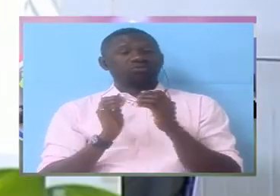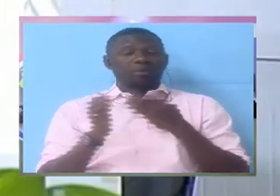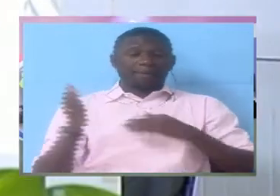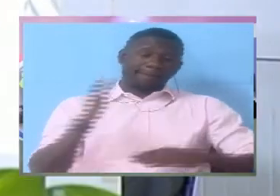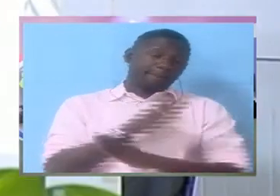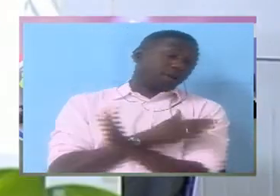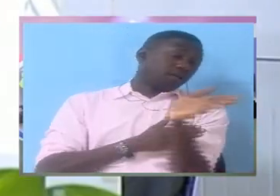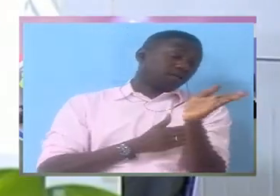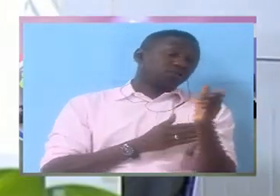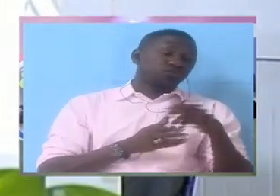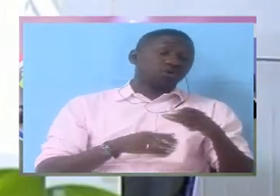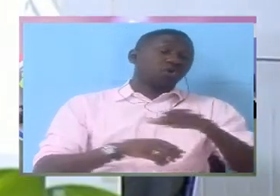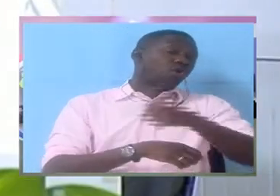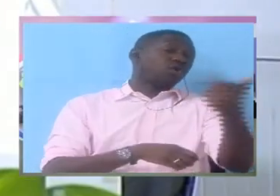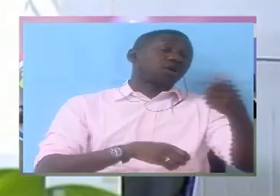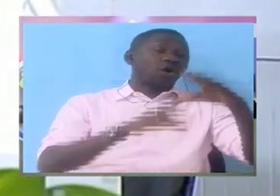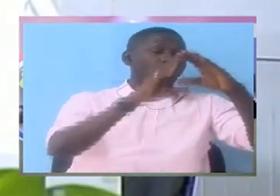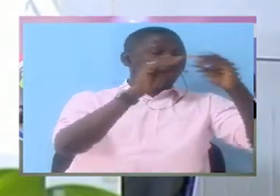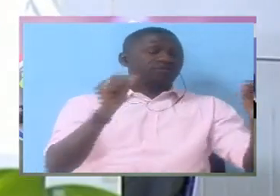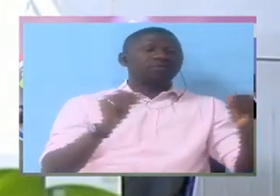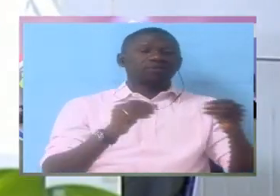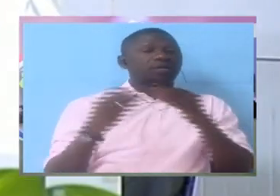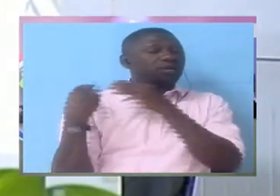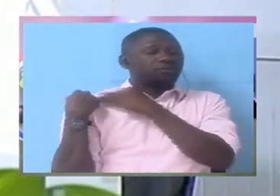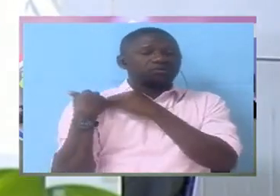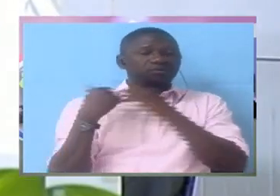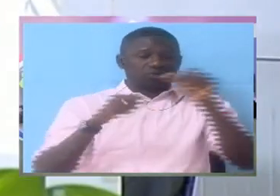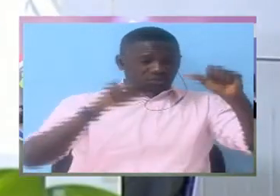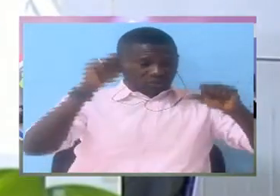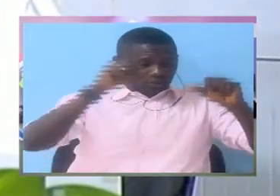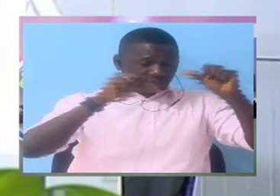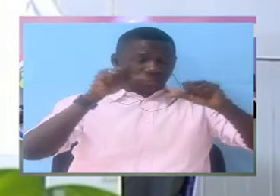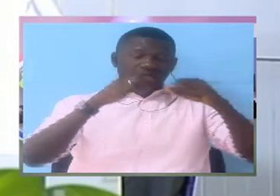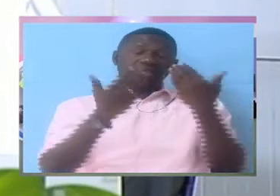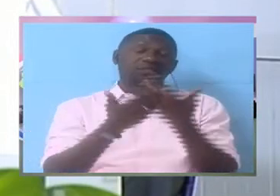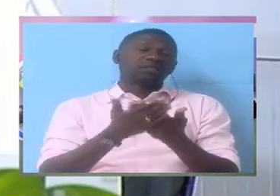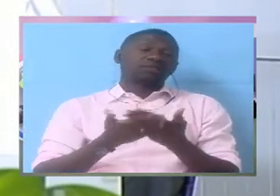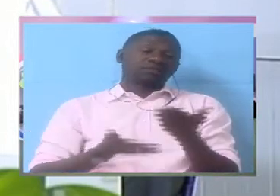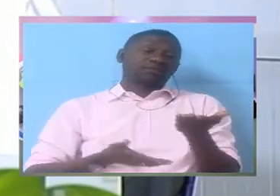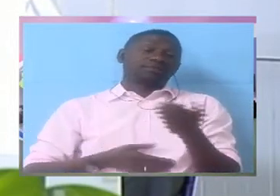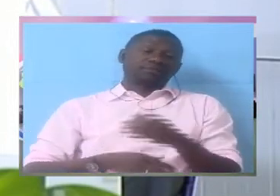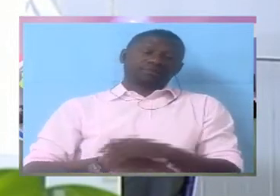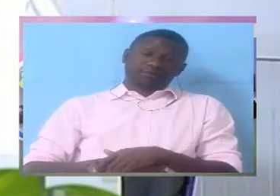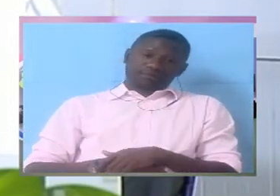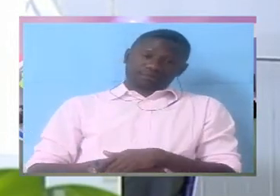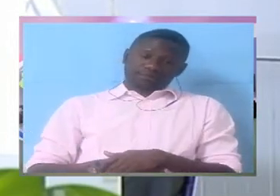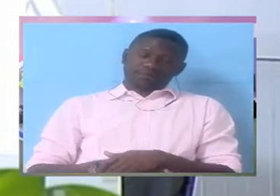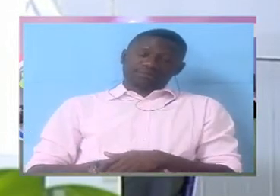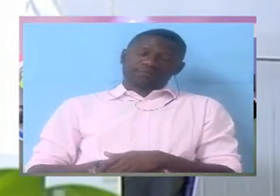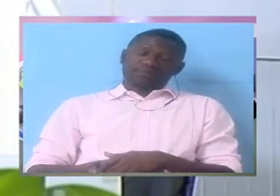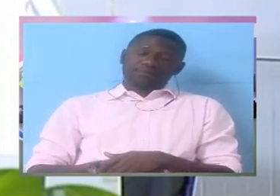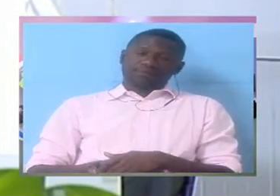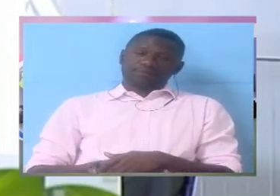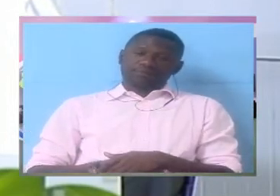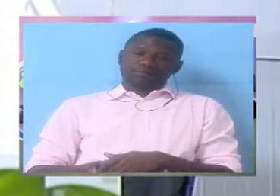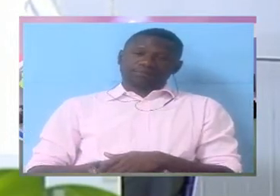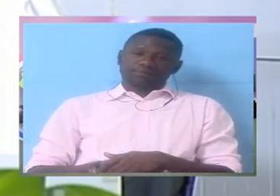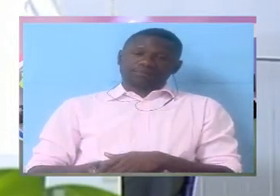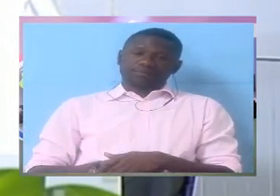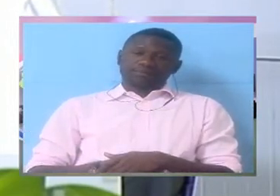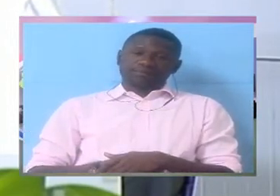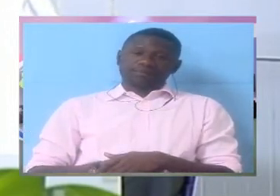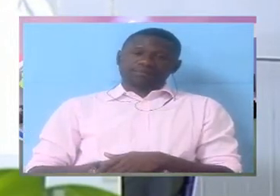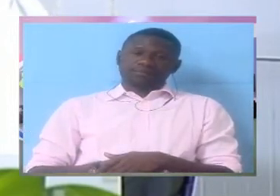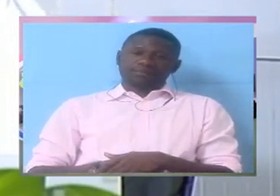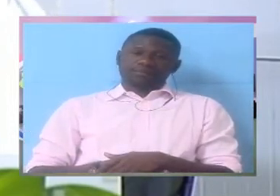yeta doku bunda dola me yalonko. Iteleka kibarolu tame ke tenteng akatambile drong